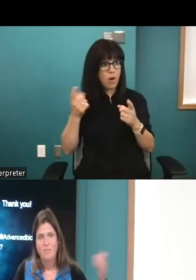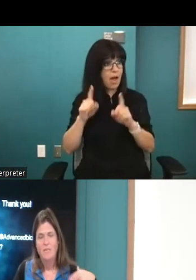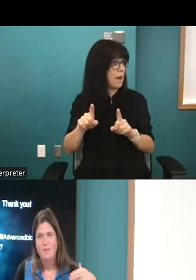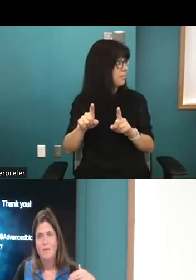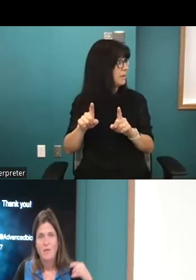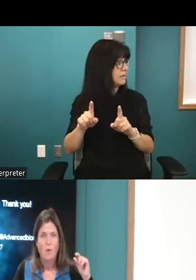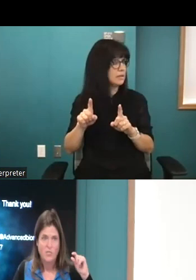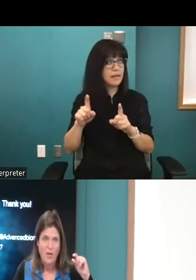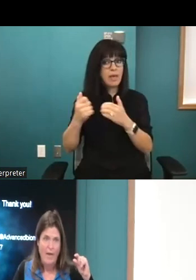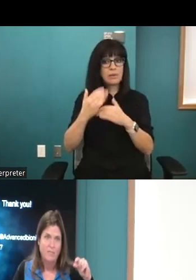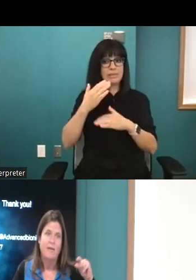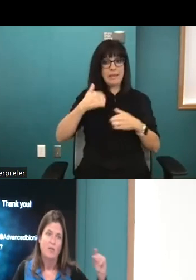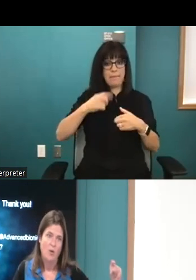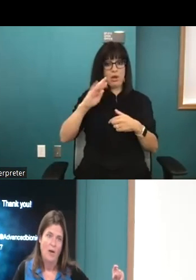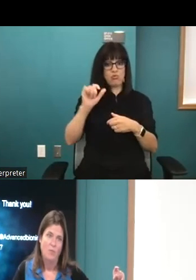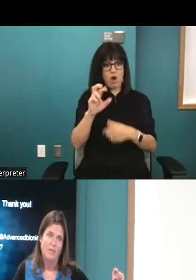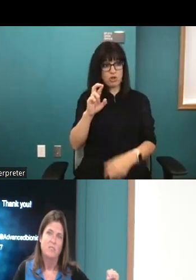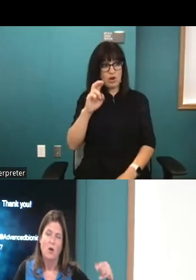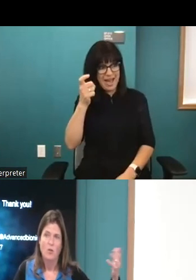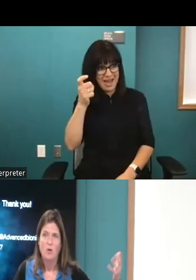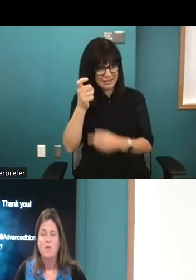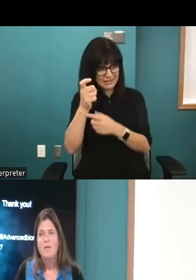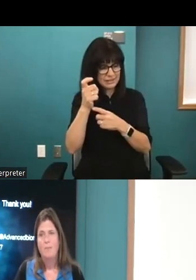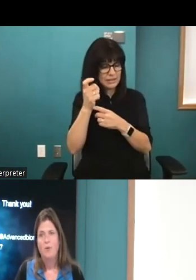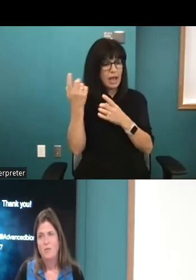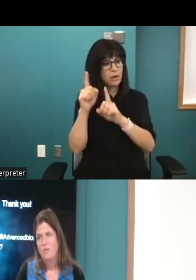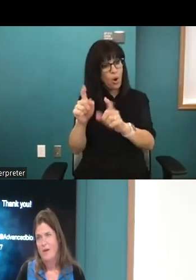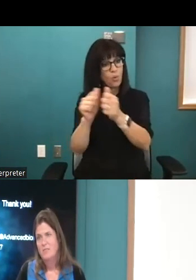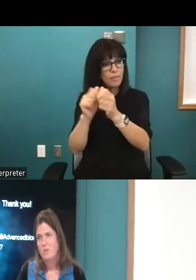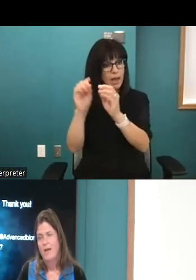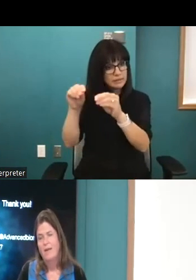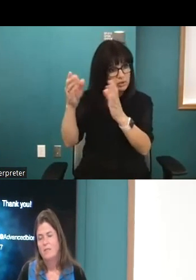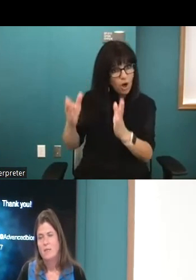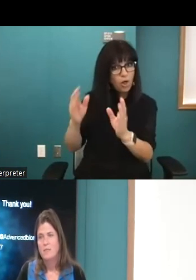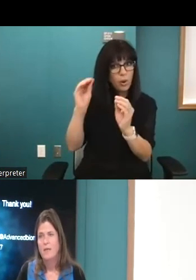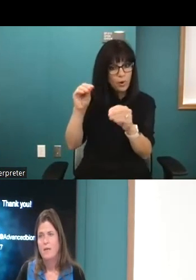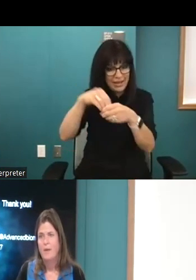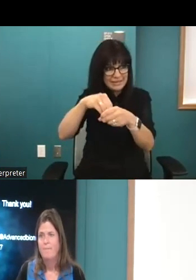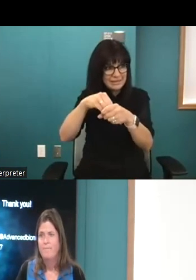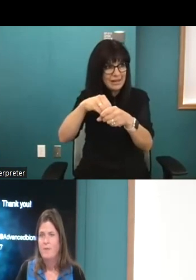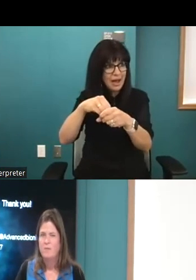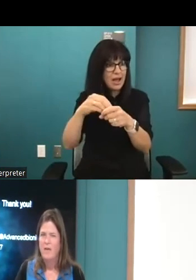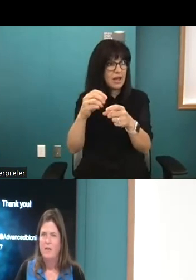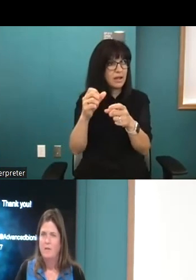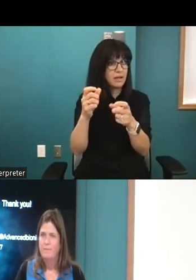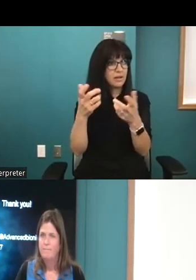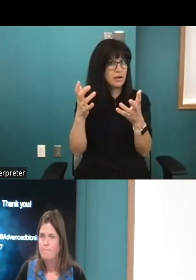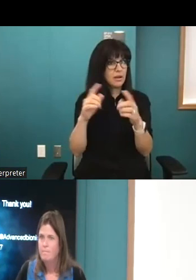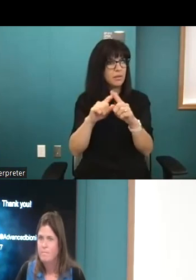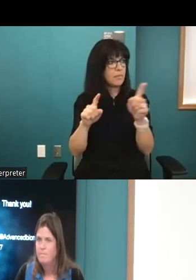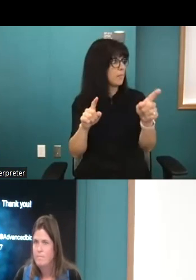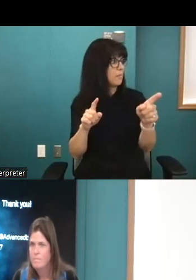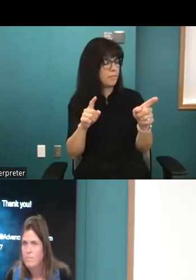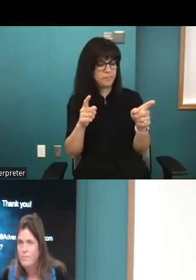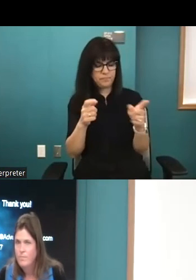do is they would send me a Roger X and I'd go out with my installer and put it in their device so they have access again. But it's kind of, and